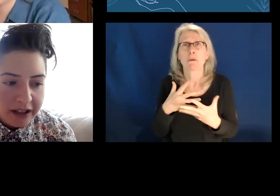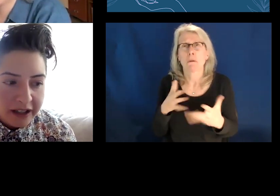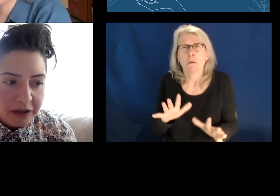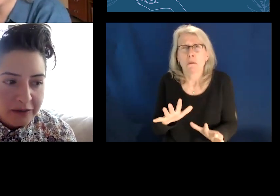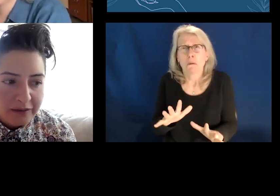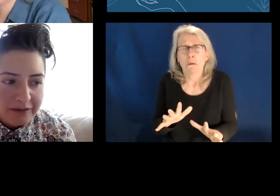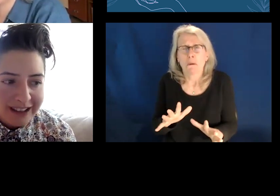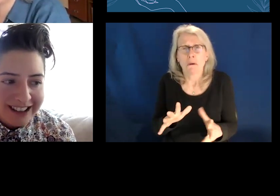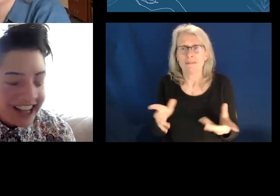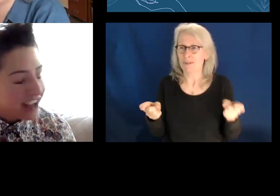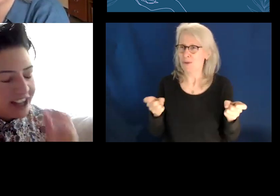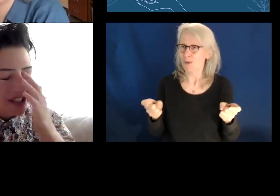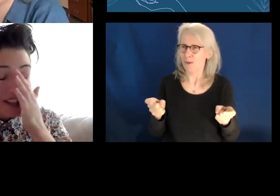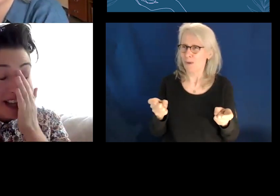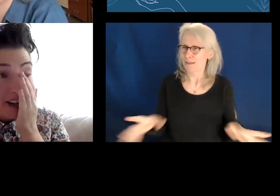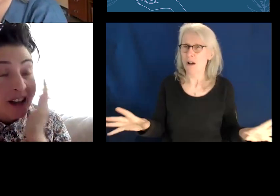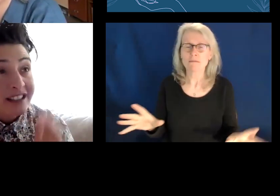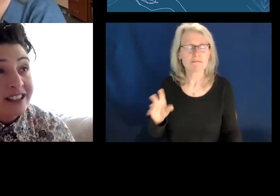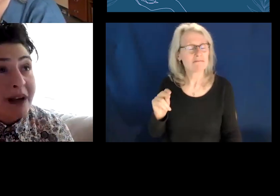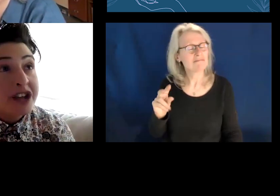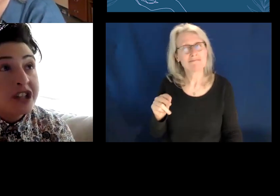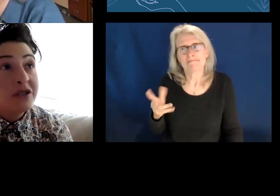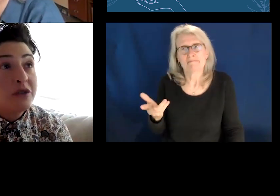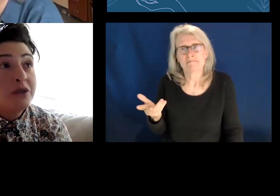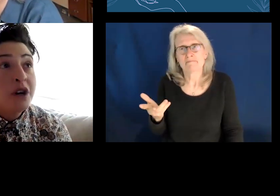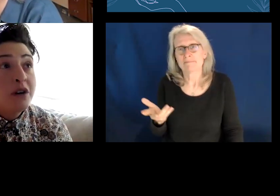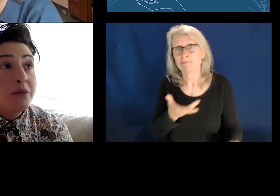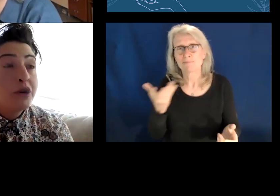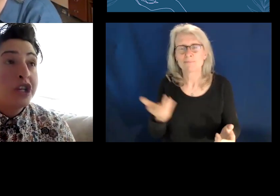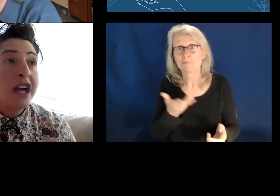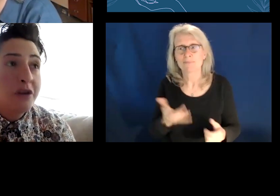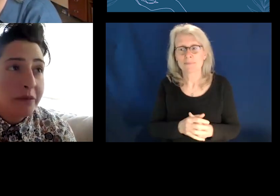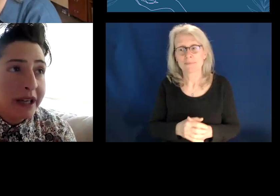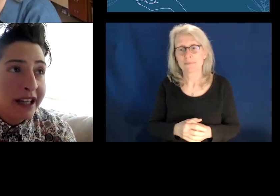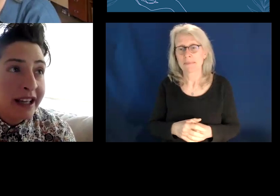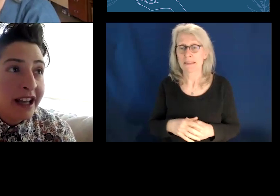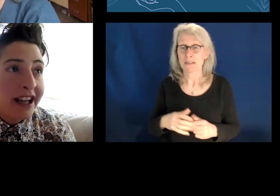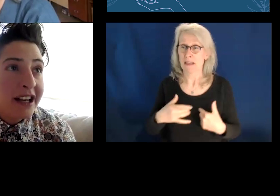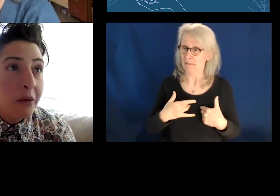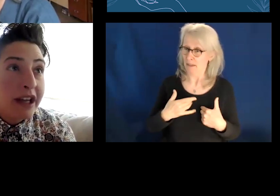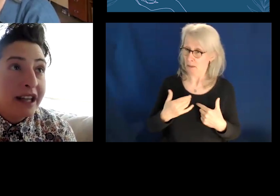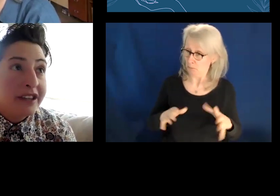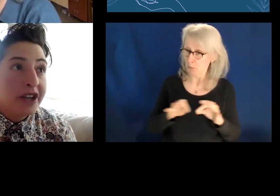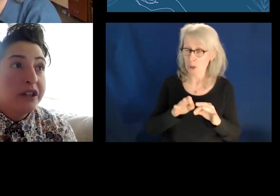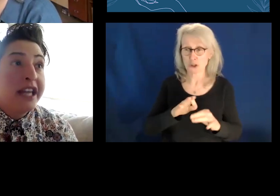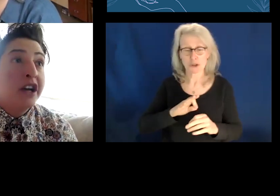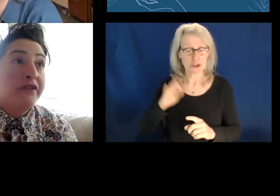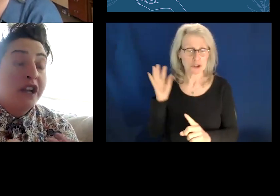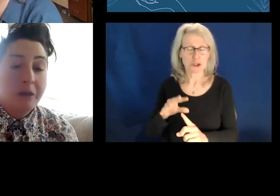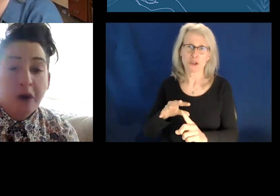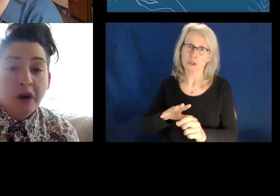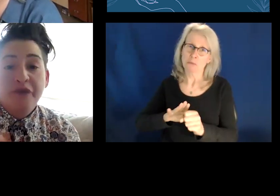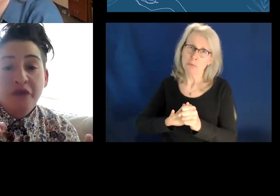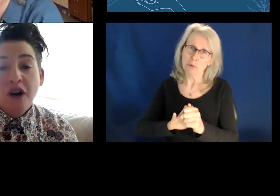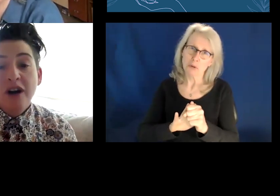Like, yeah, I just like cannot imagine to push a human being in a way that like, you know, they're gonna